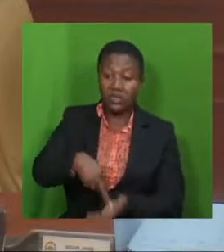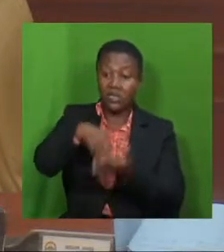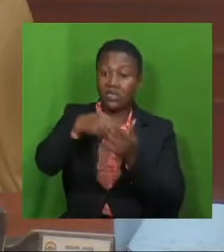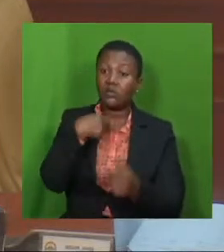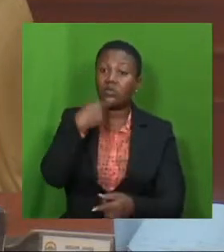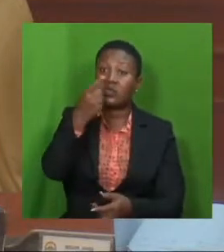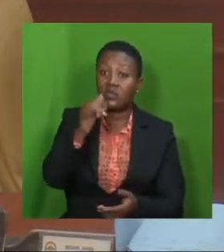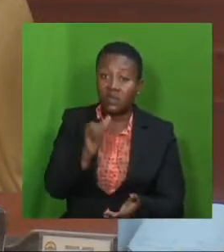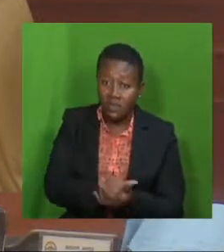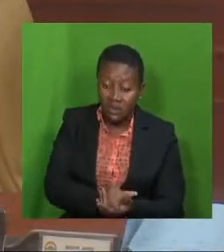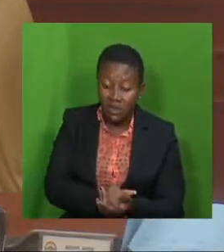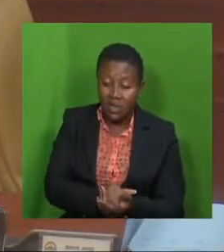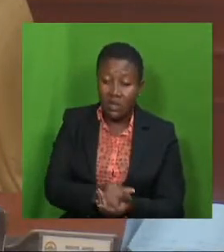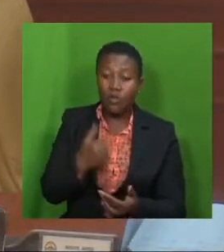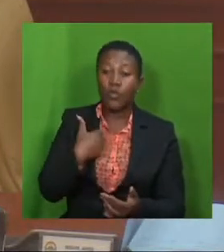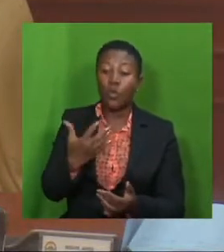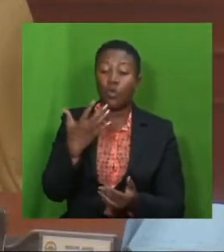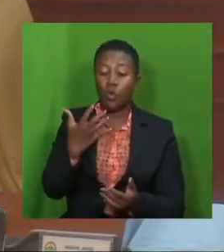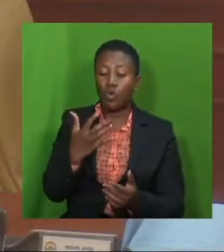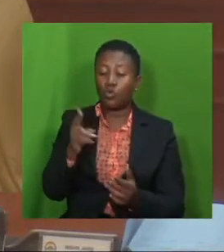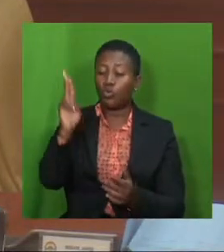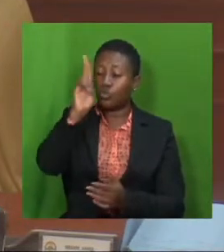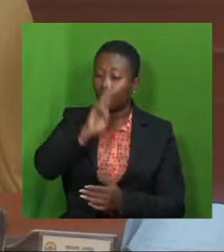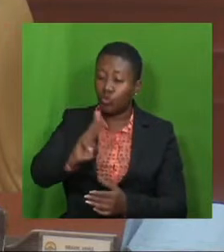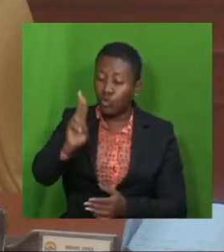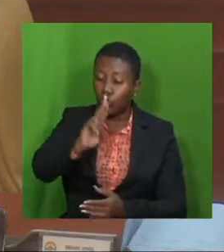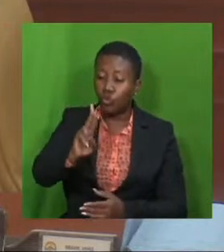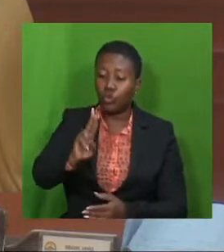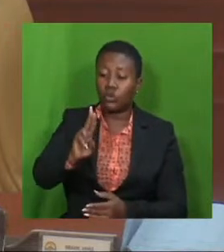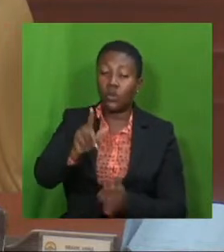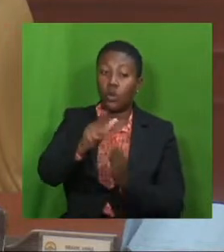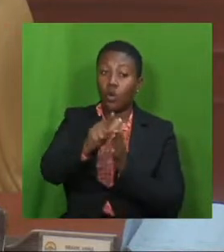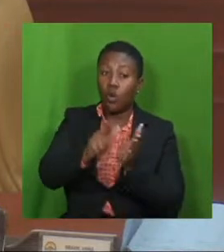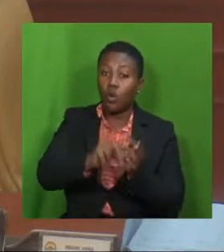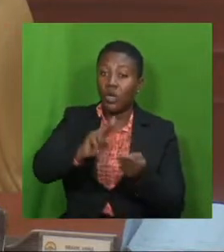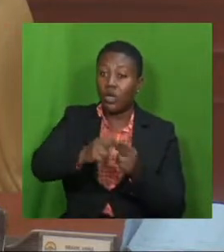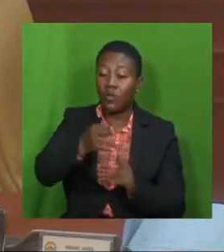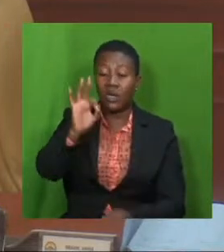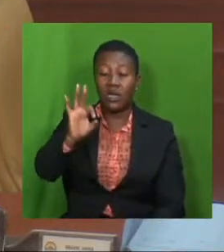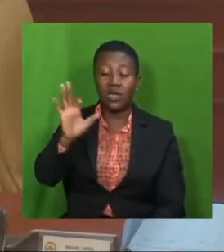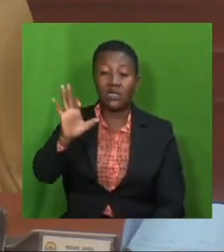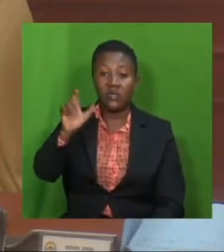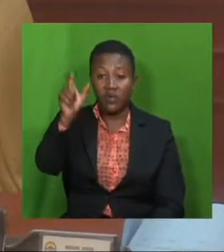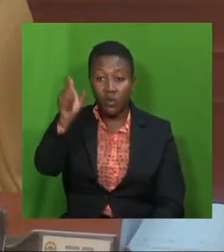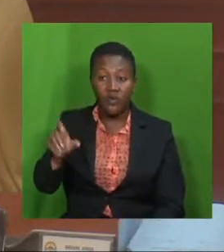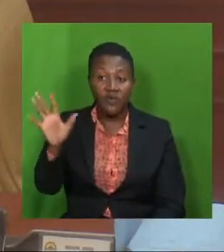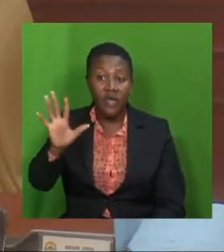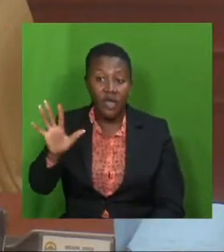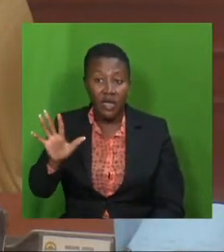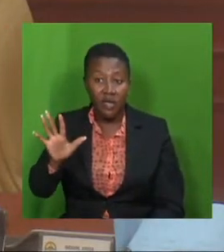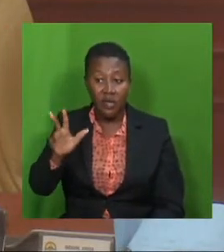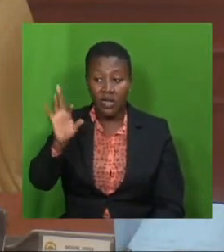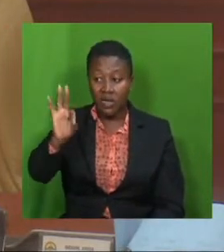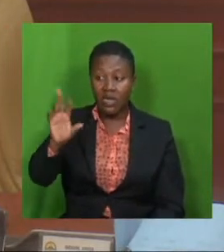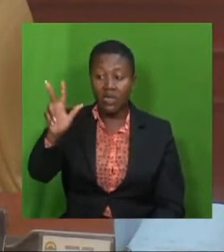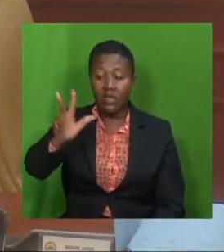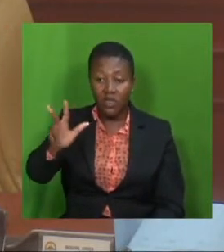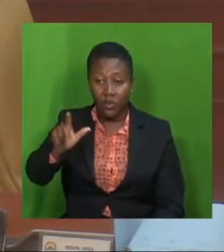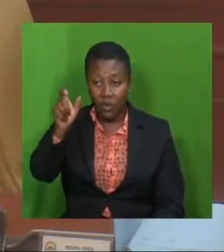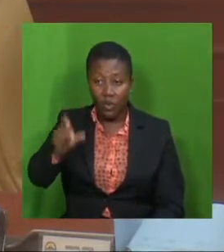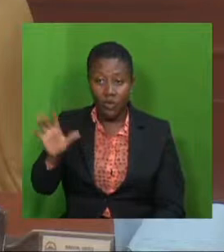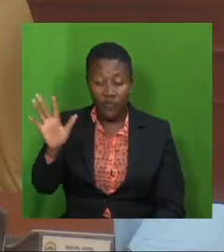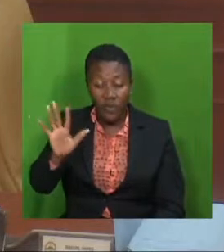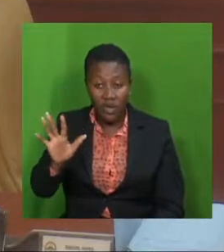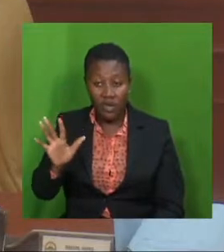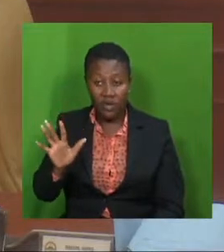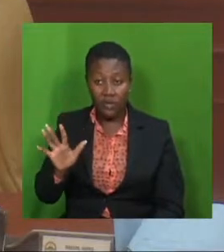to come properly under Order 93.5 to say this is your decision to refer our colleagues to